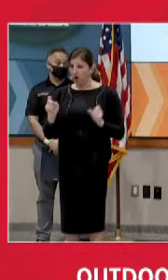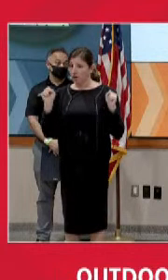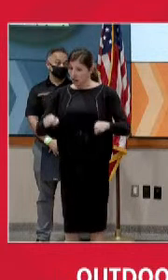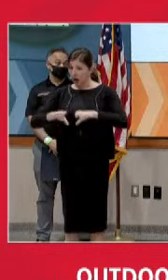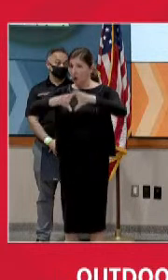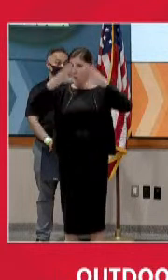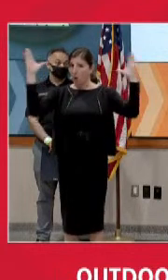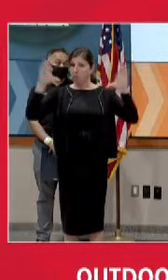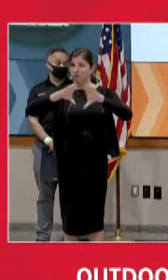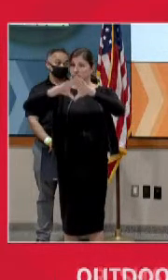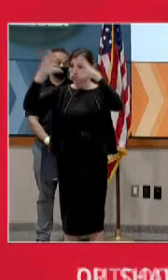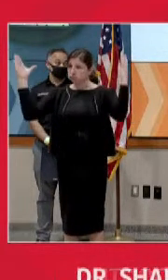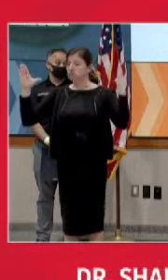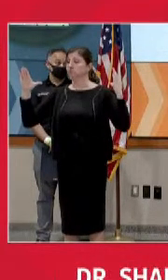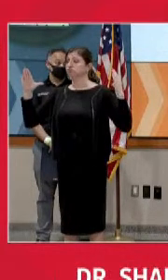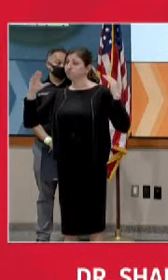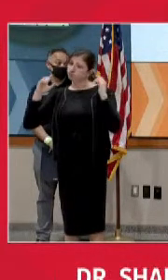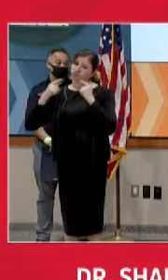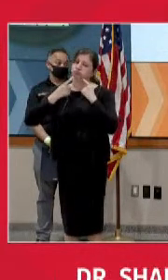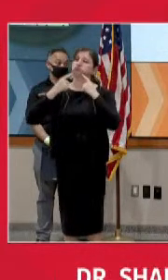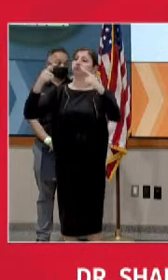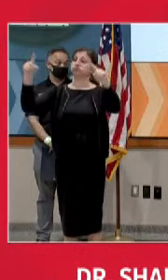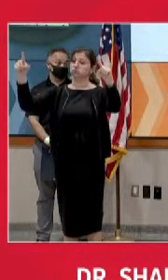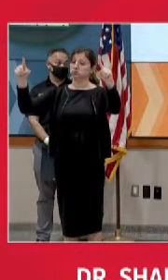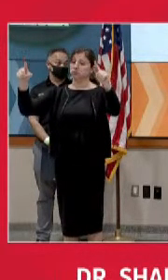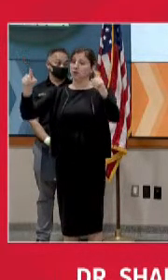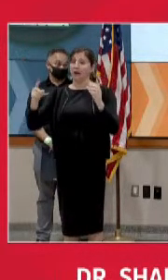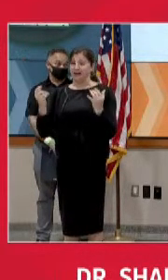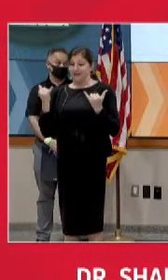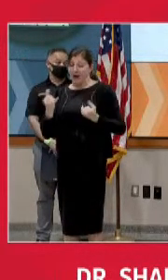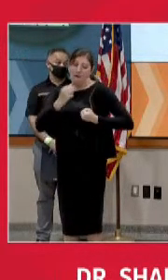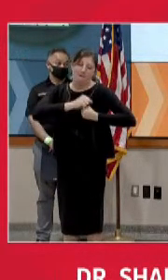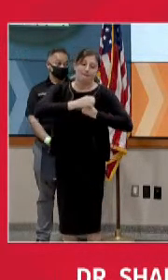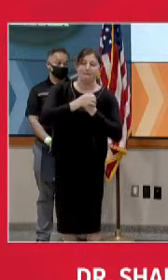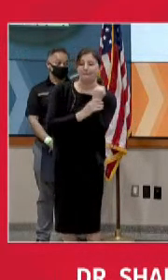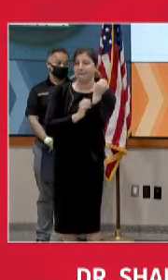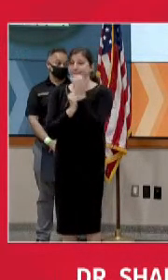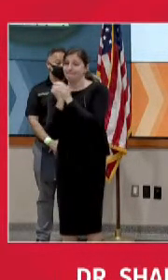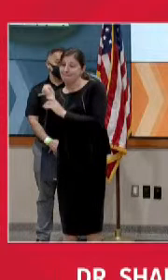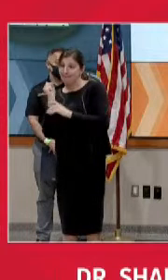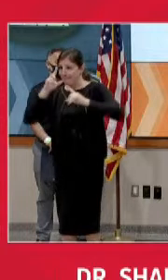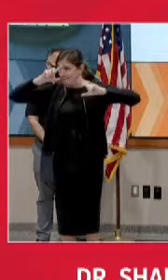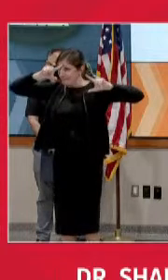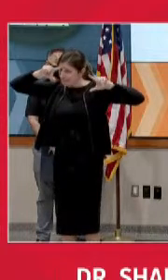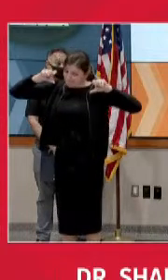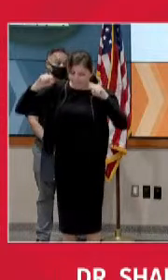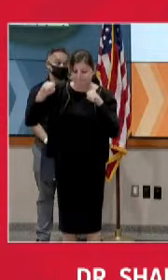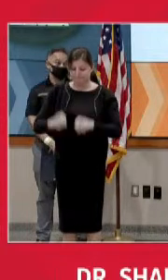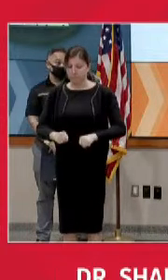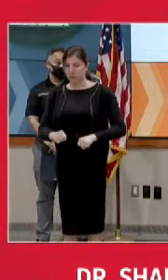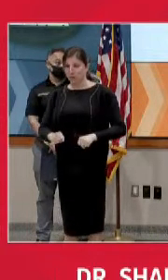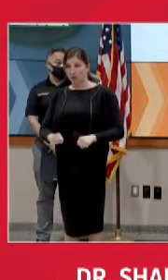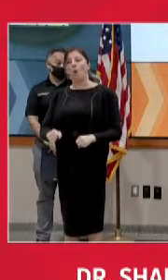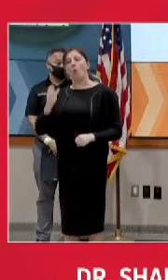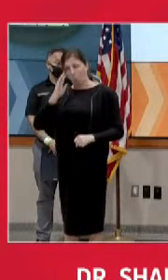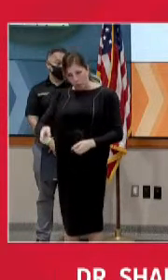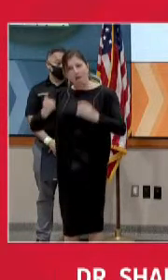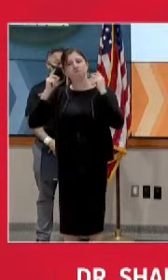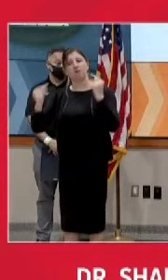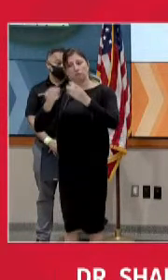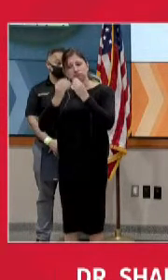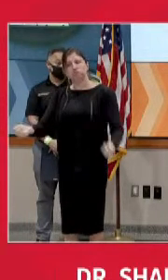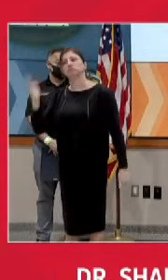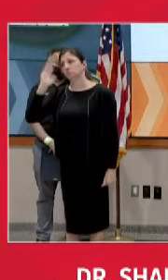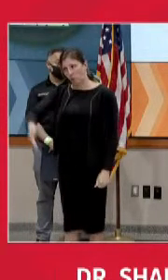reopen sustainably and move beyond this, the more we buckle down, obviously the faster it'll be. And that's where obviously having this